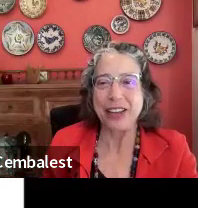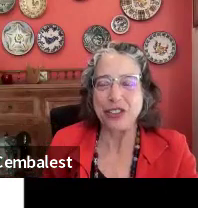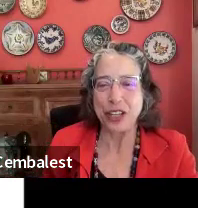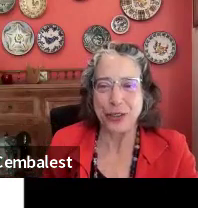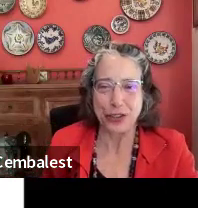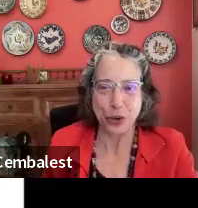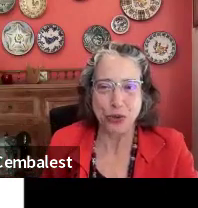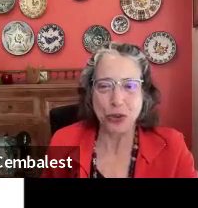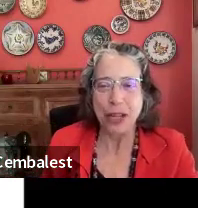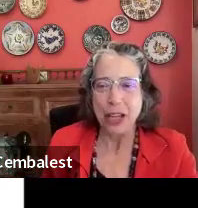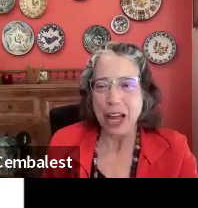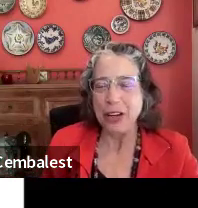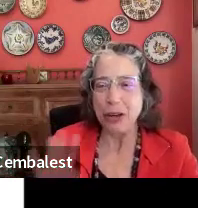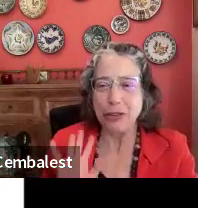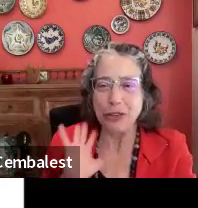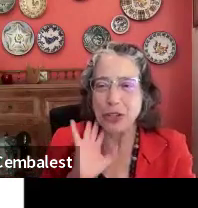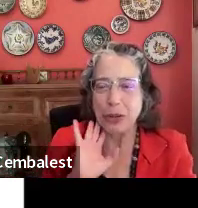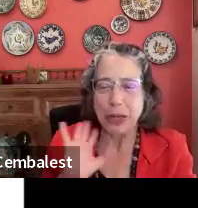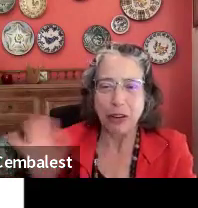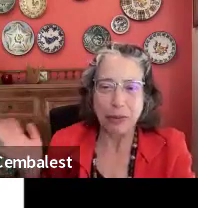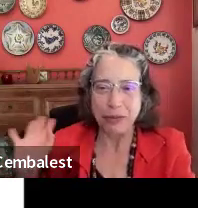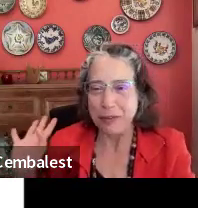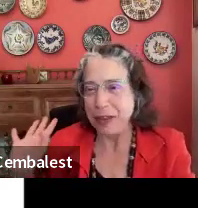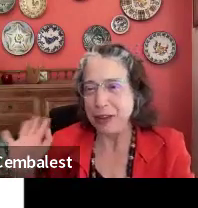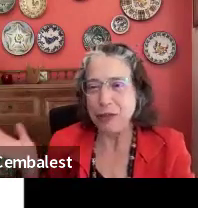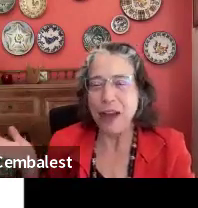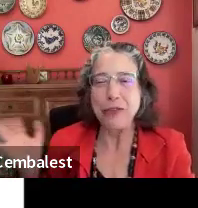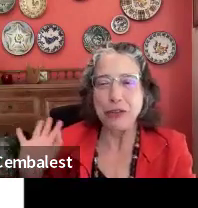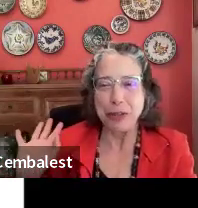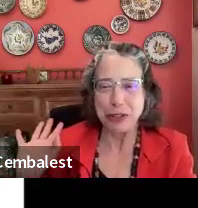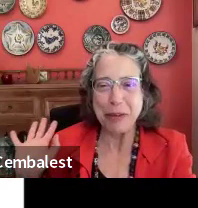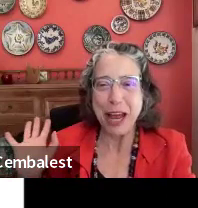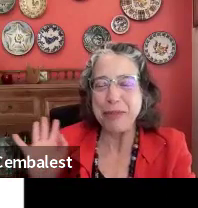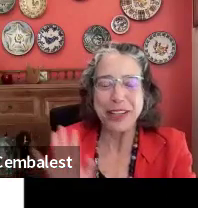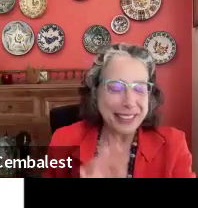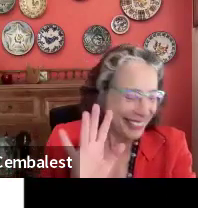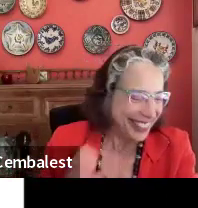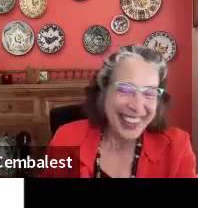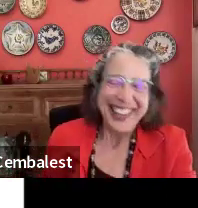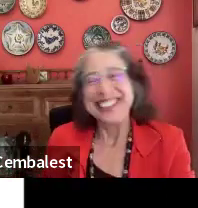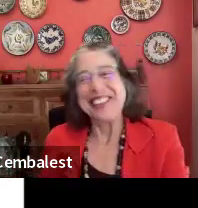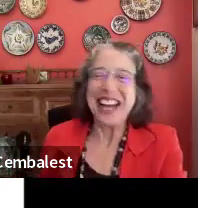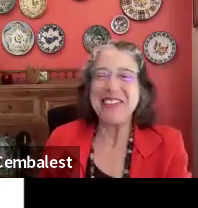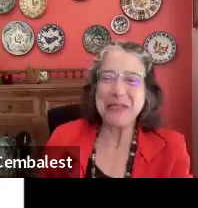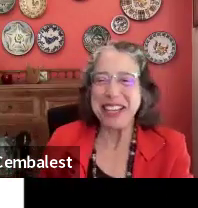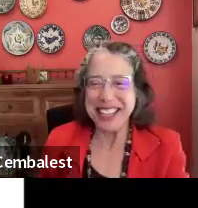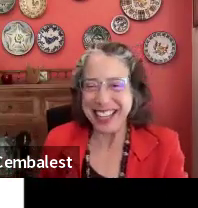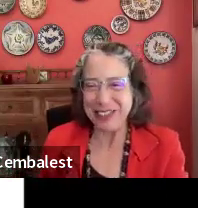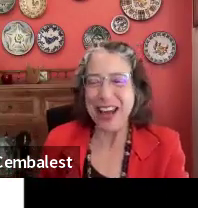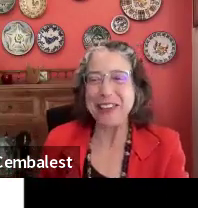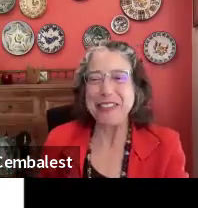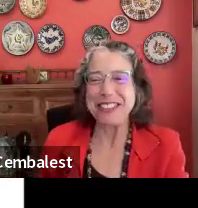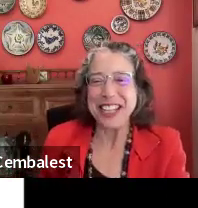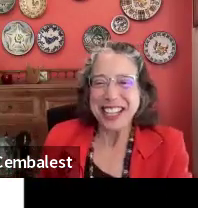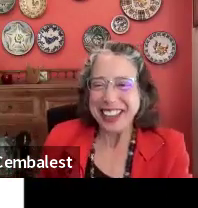of challenging in the social. I know I was just showing off my 50,000 followers, but sometimes we can take